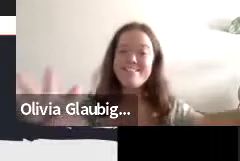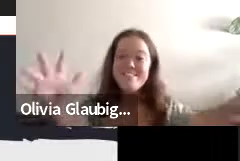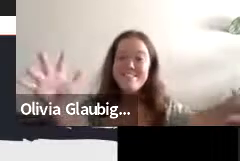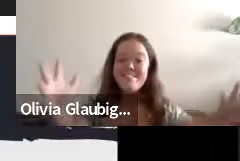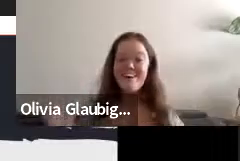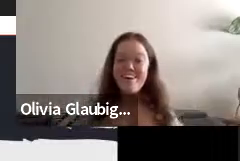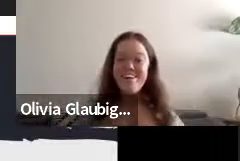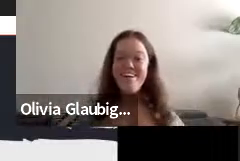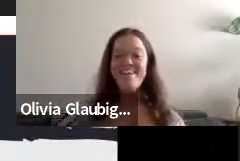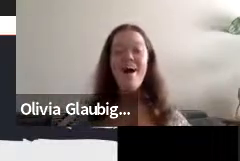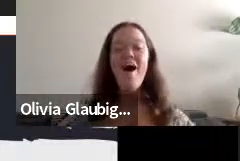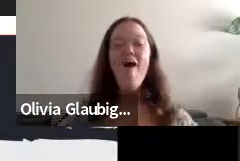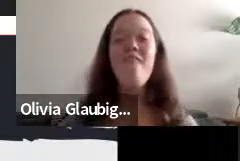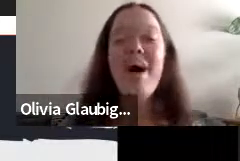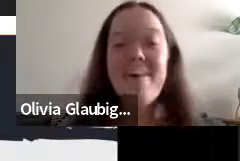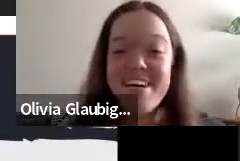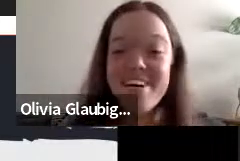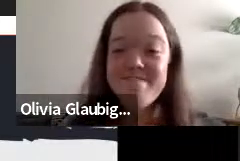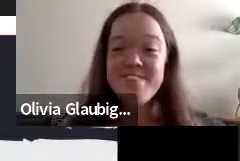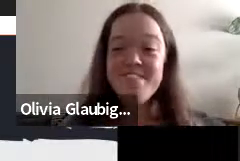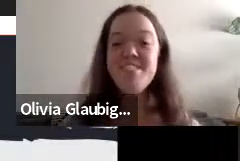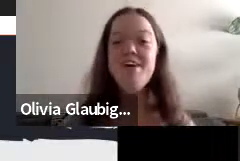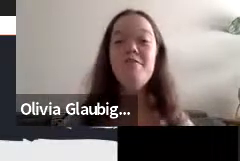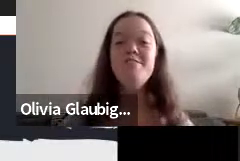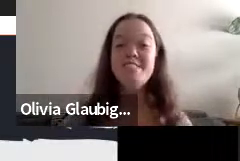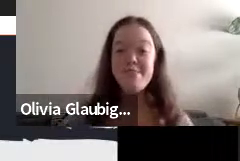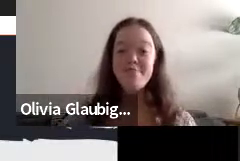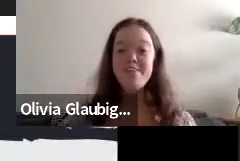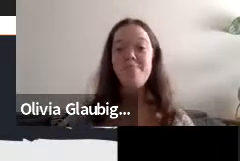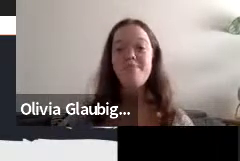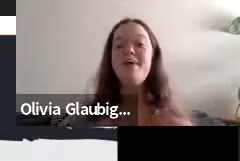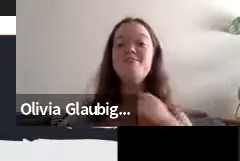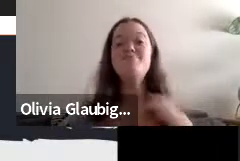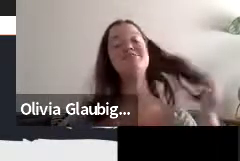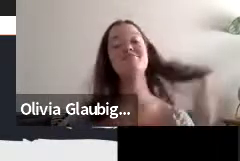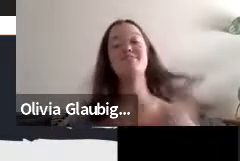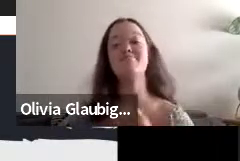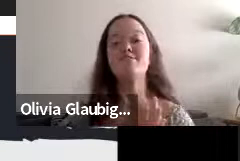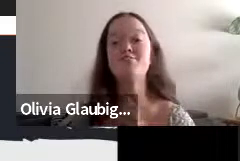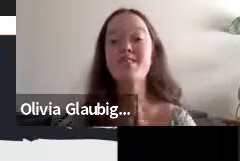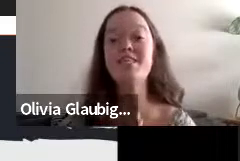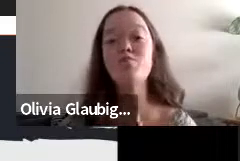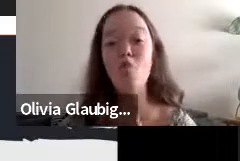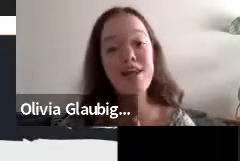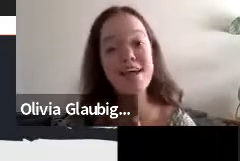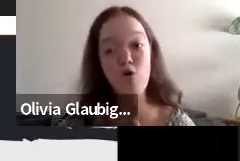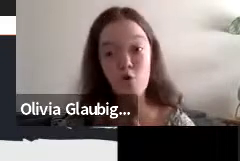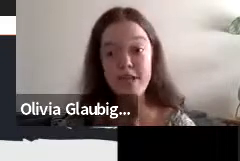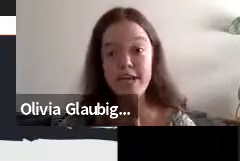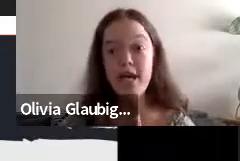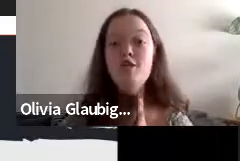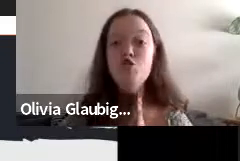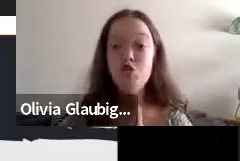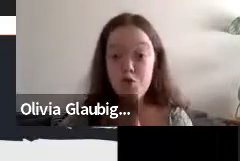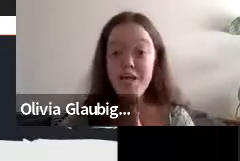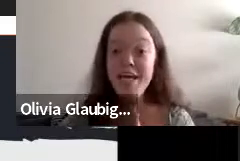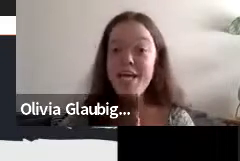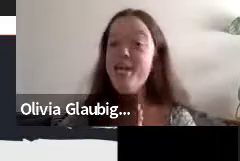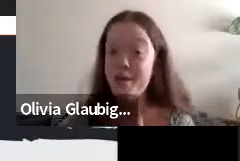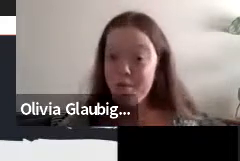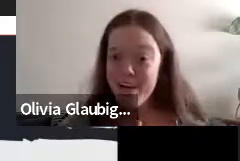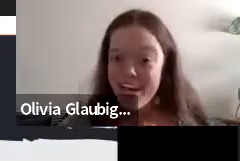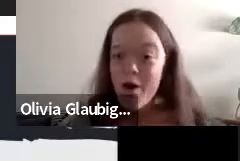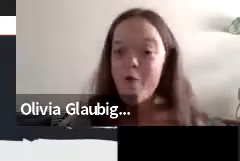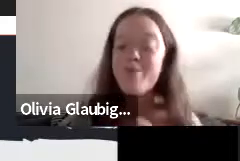Okay, let's get started. Welcome to the Yo Disabled and Proud Speaker series with the one and only